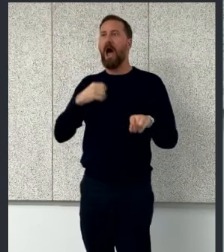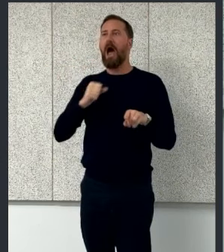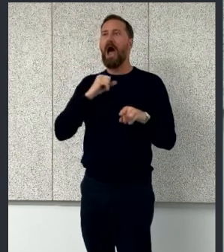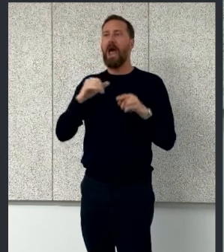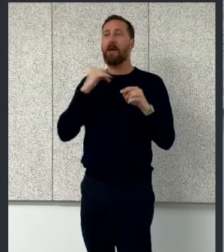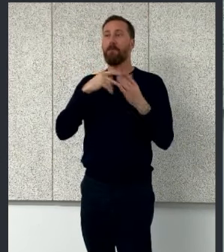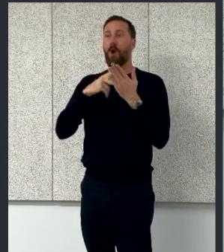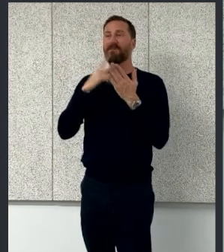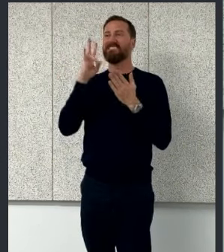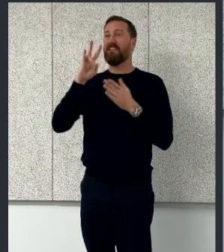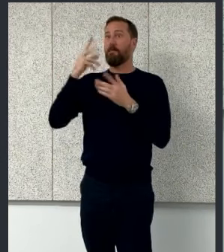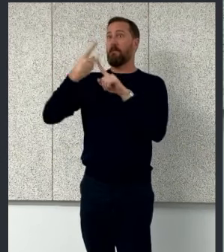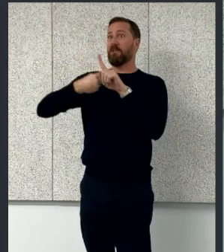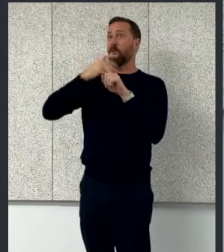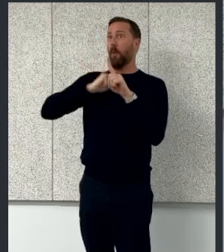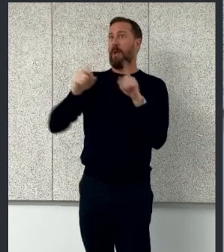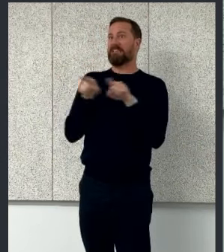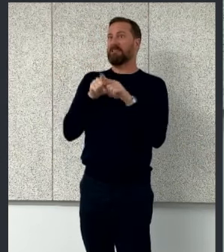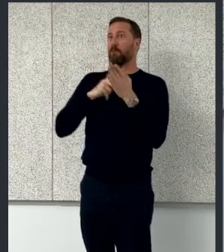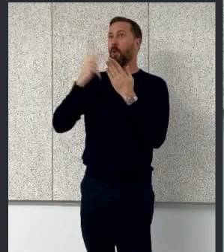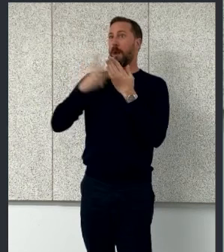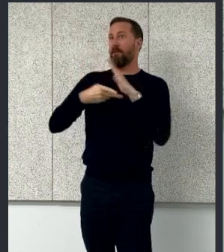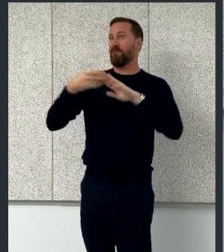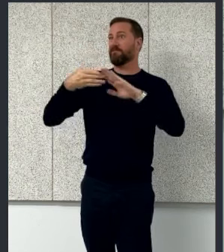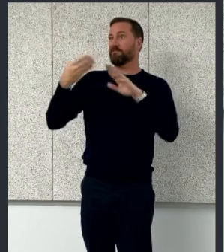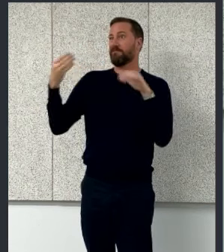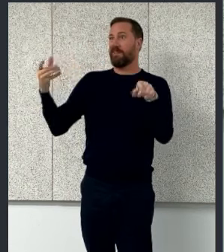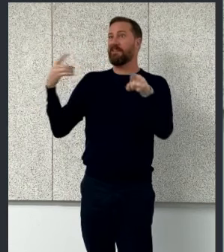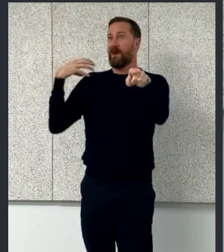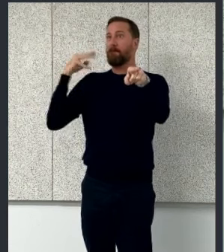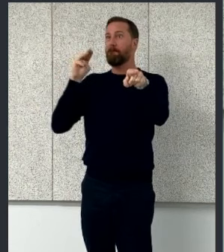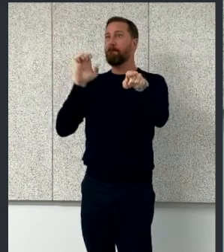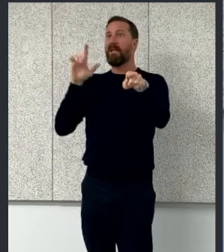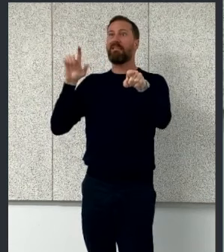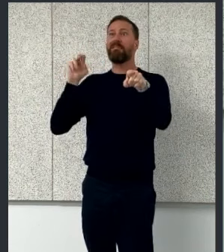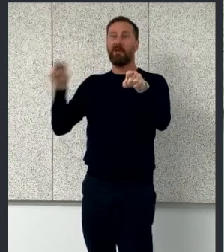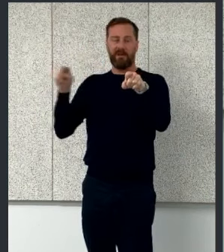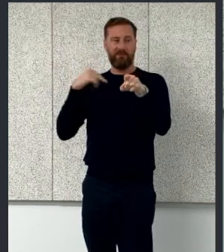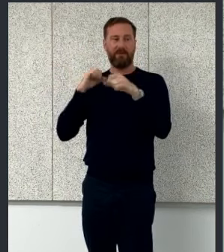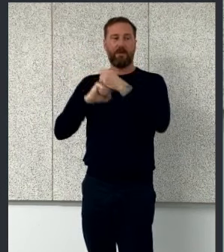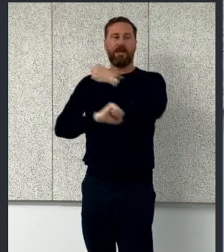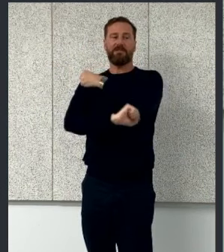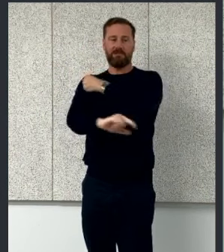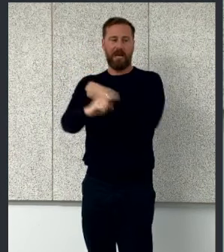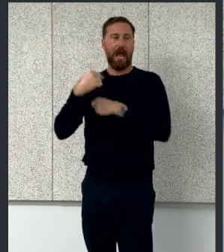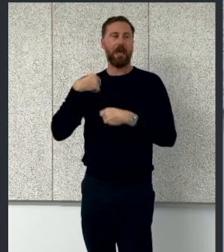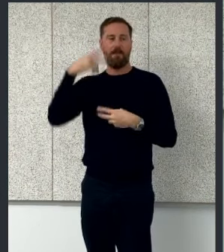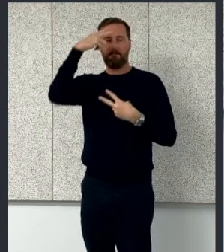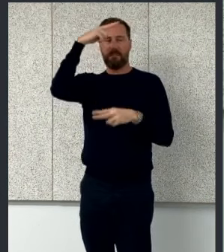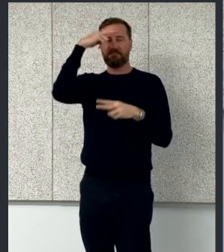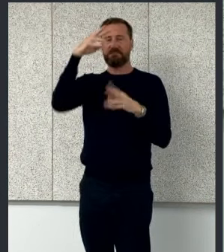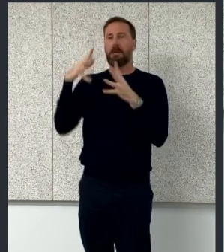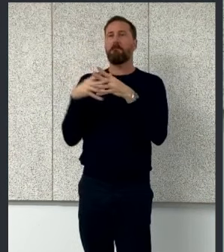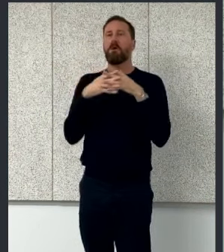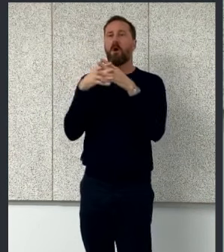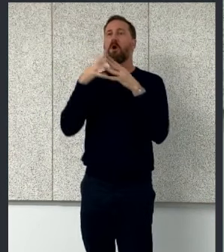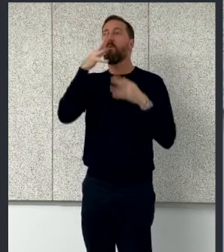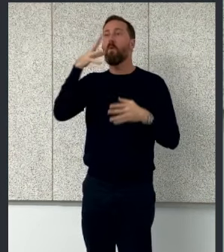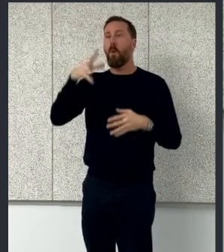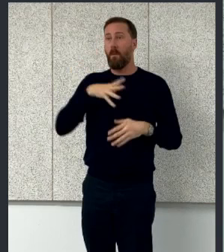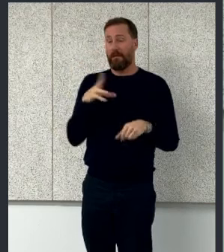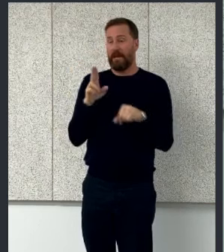Mellon Foundation. And I am a Mexican-American woman. I use she and